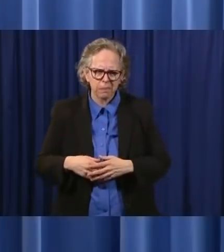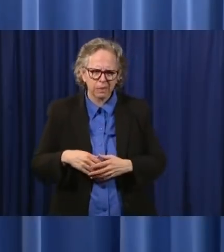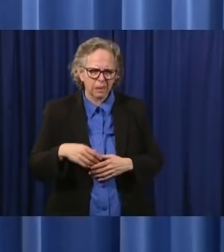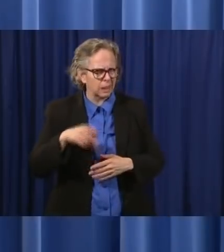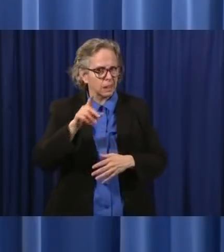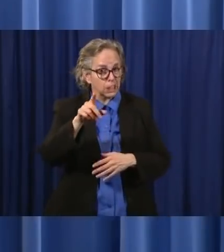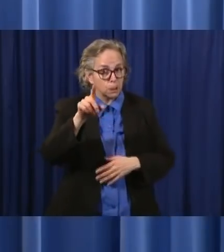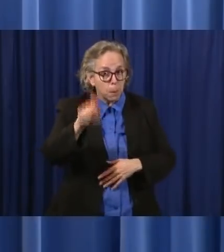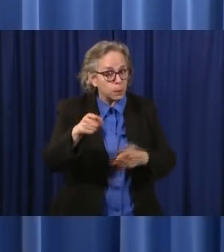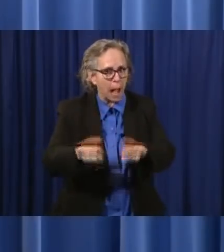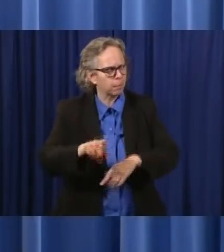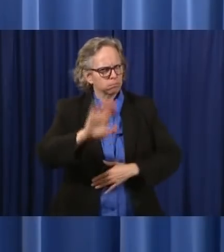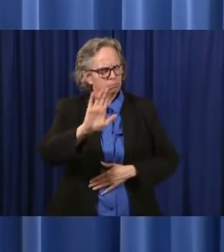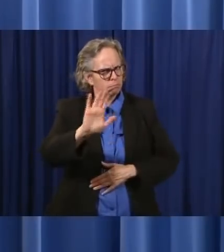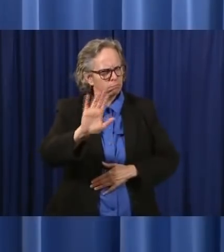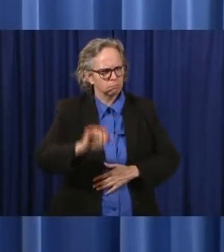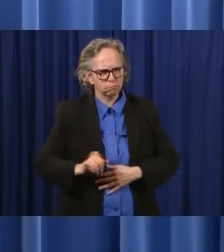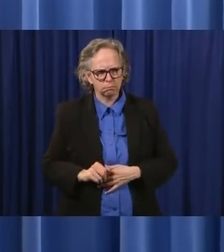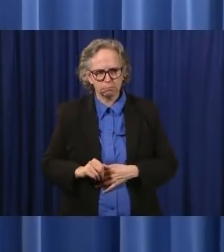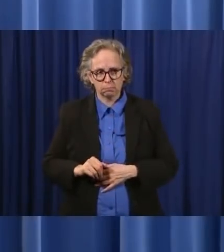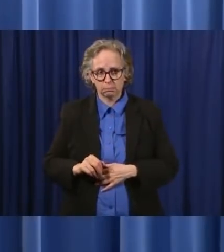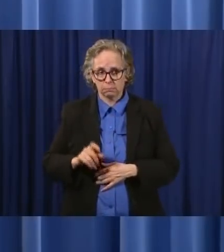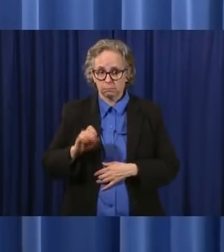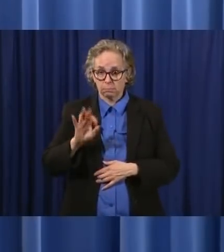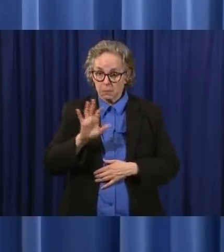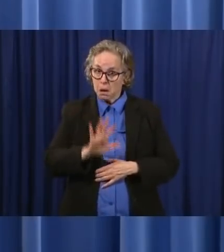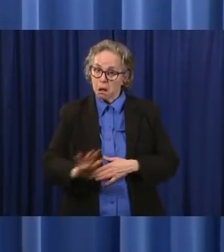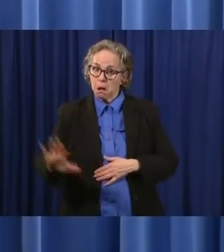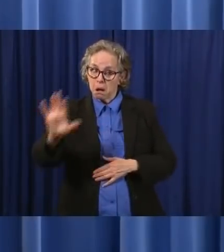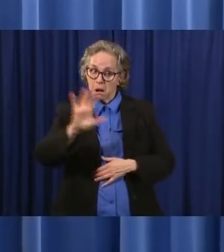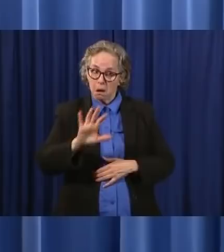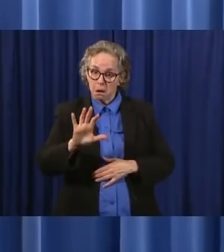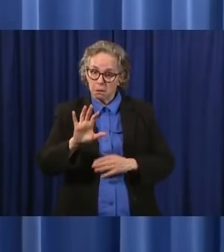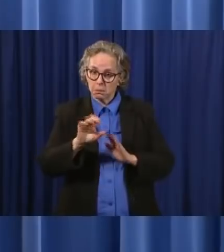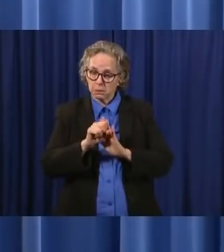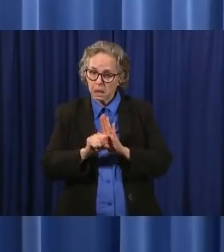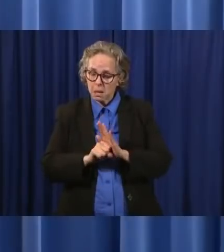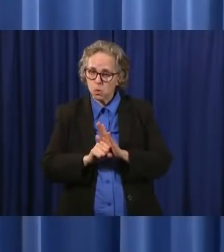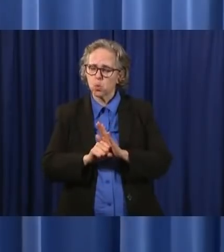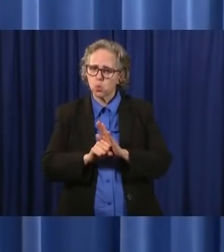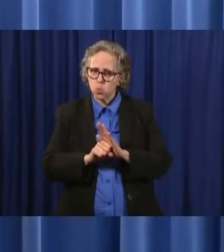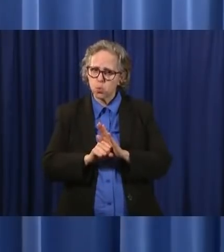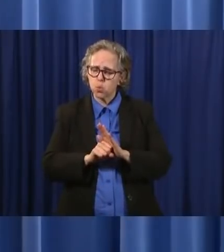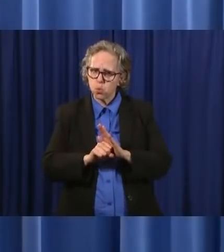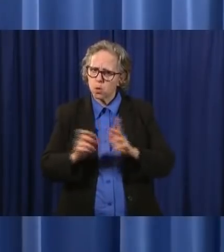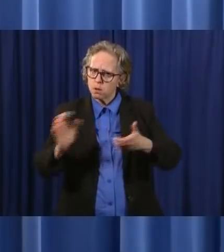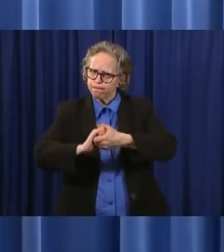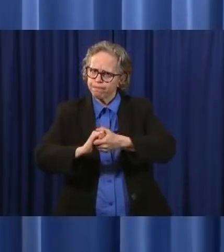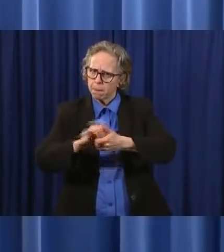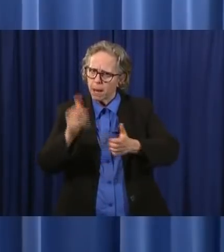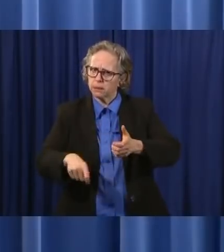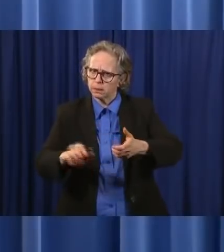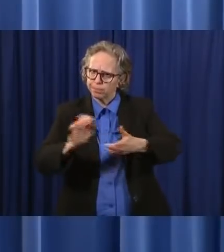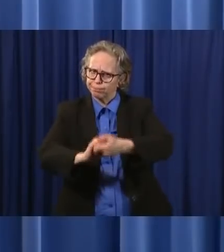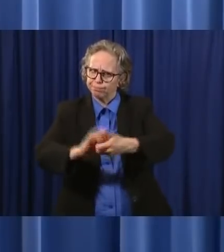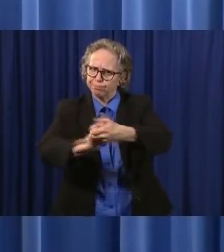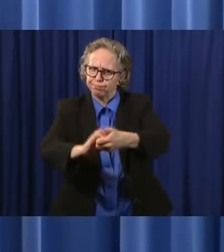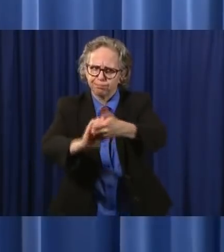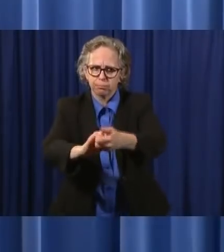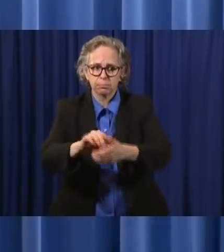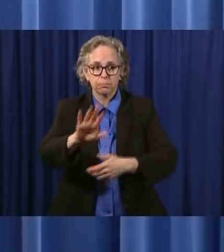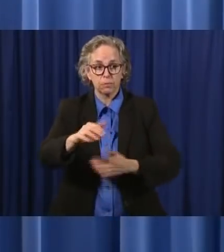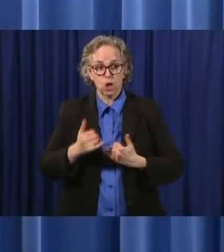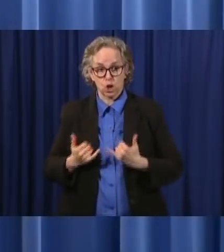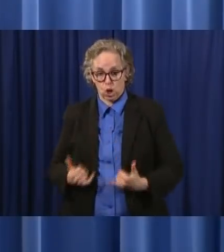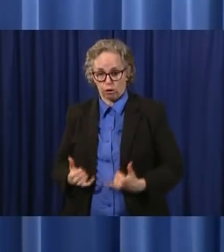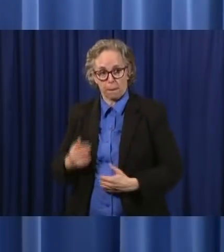hope it will not take place as we move in the future. Under the protocol that we now have, now that we have more